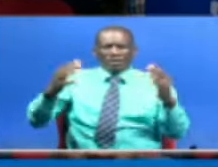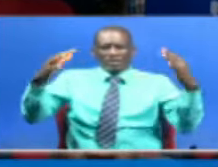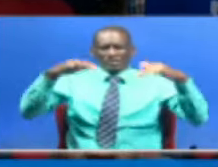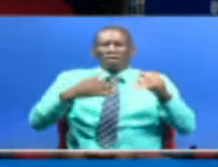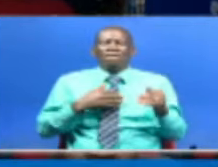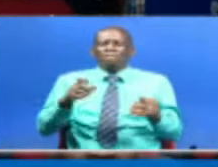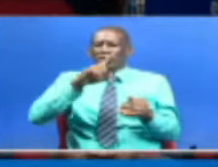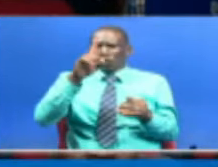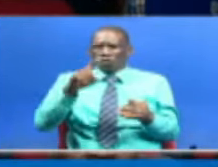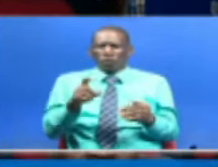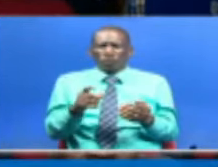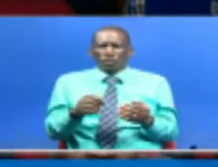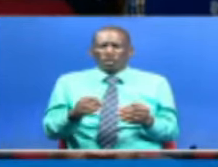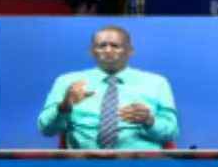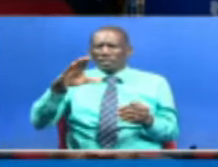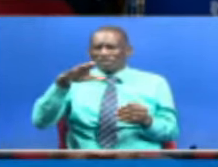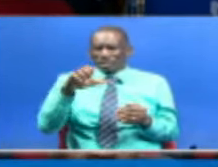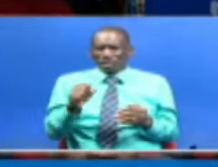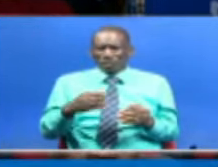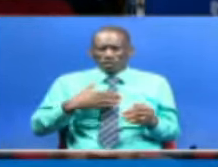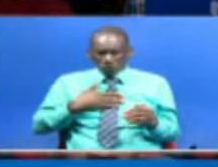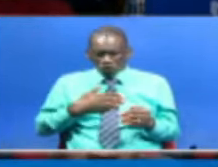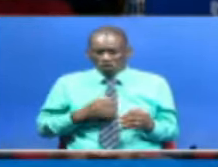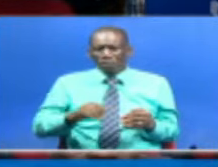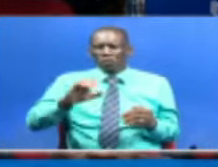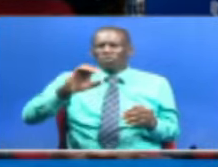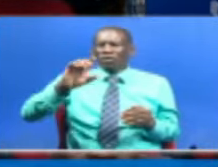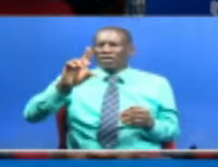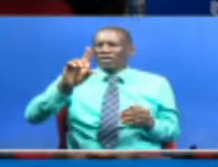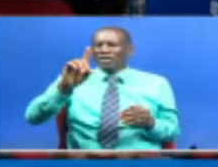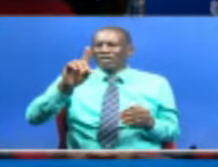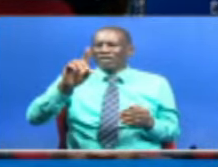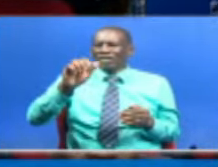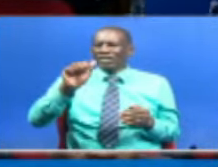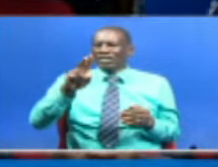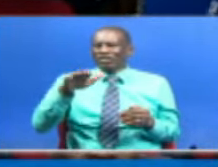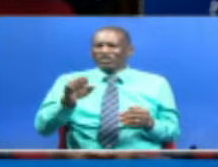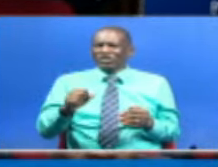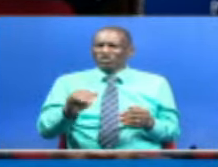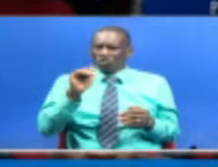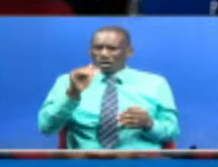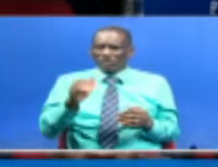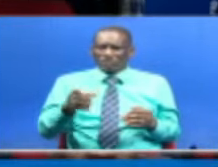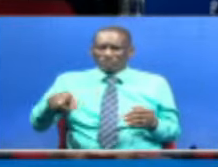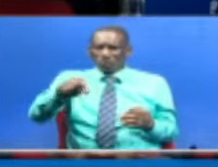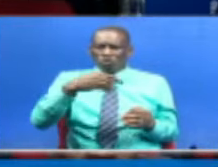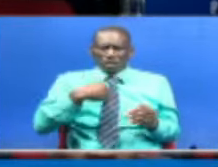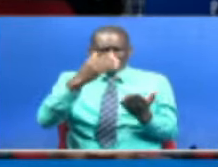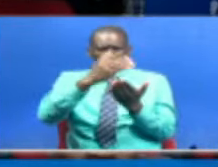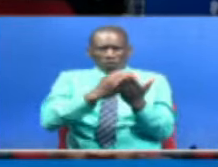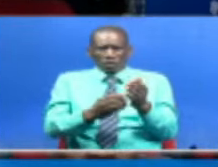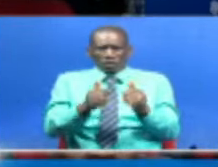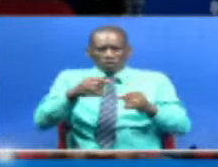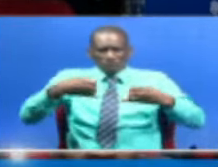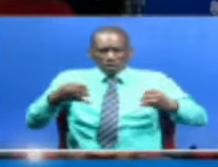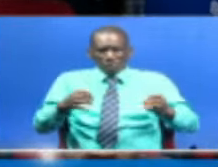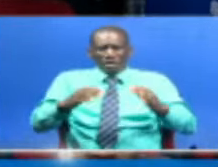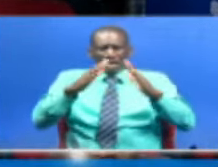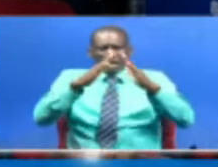is just to our CS, Honorable Chirchir, just to ask, we have a program that we're implementing